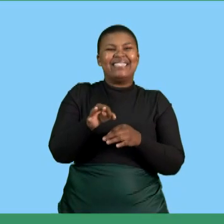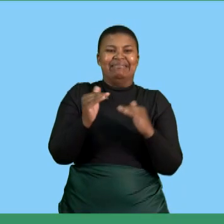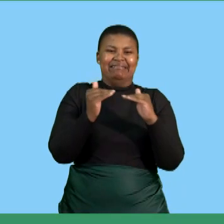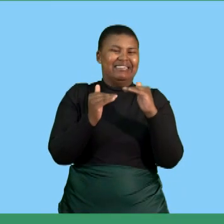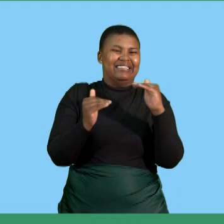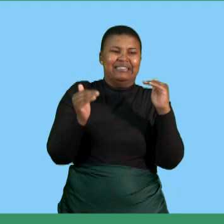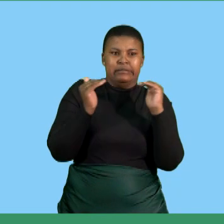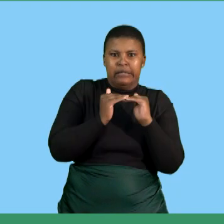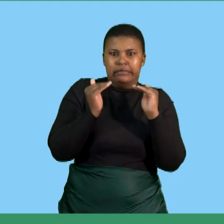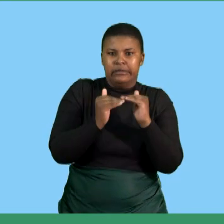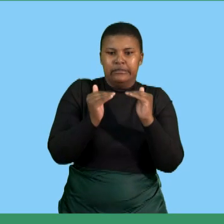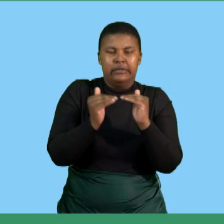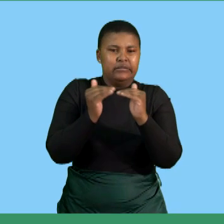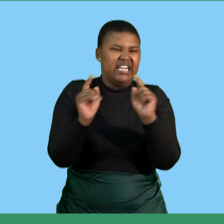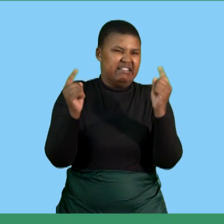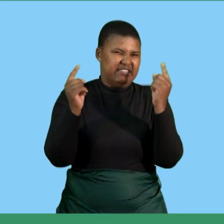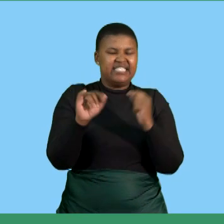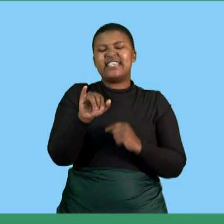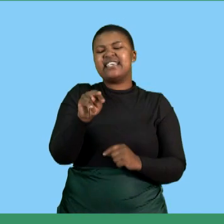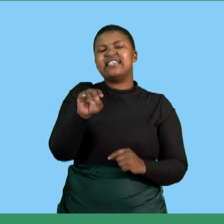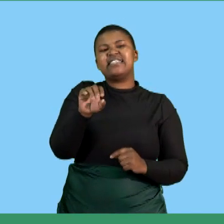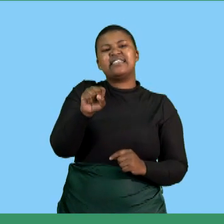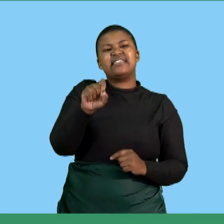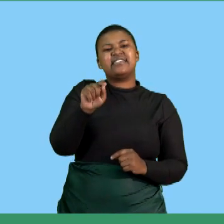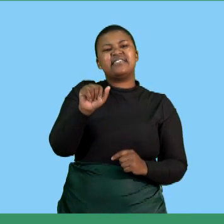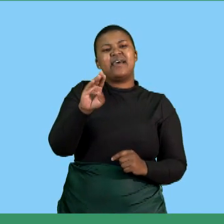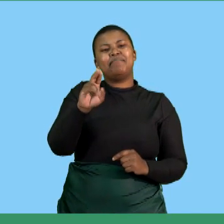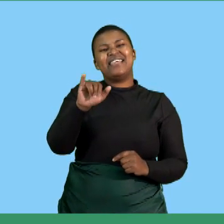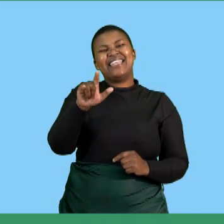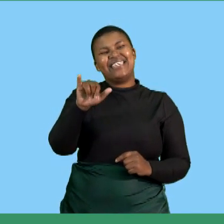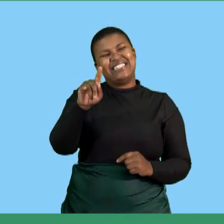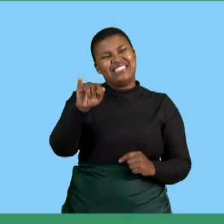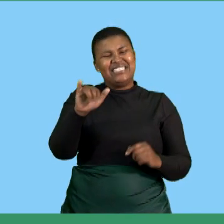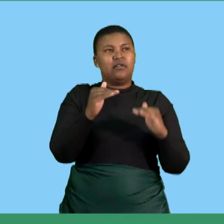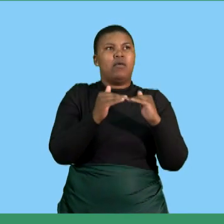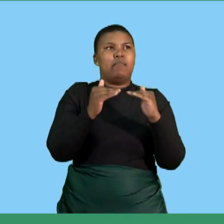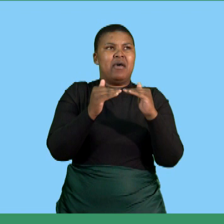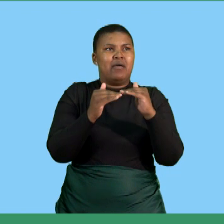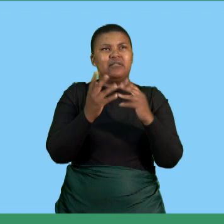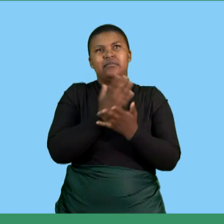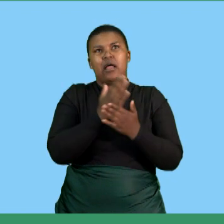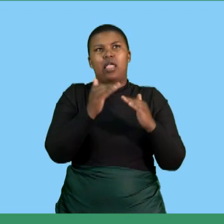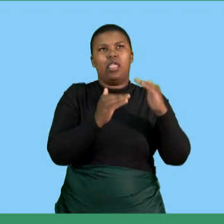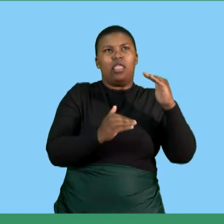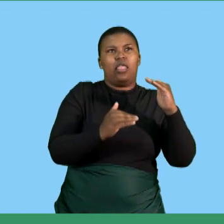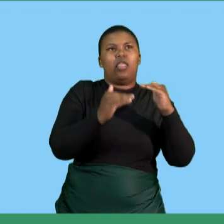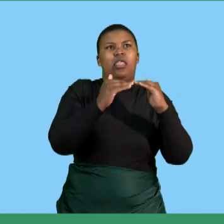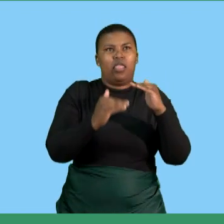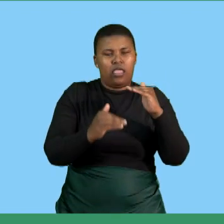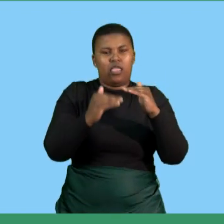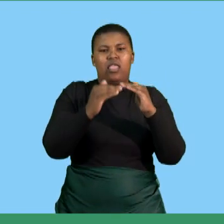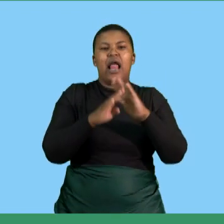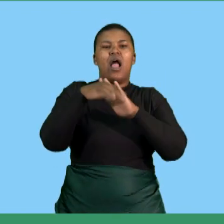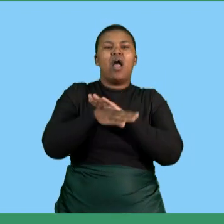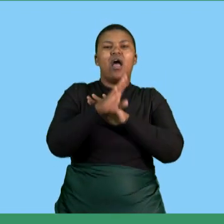political instability. So political instability or unrest will be an example,